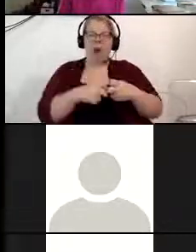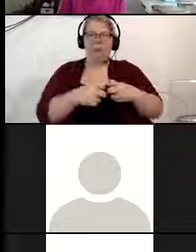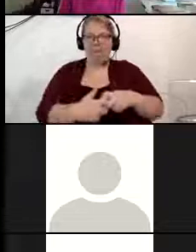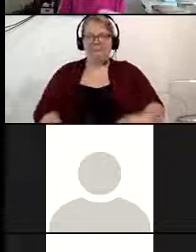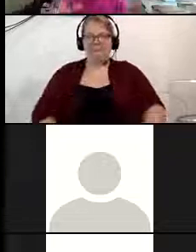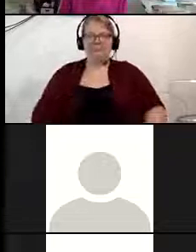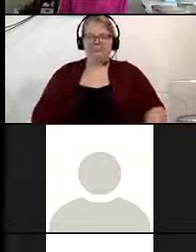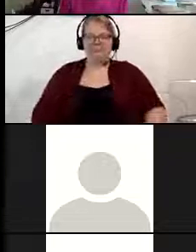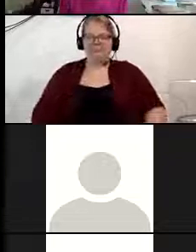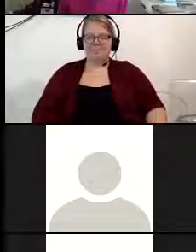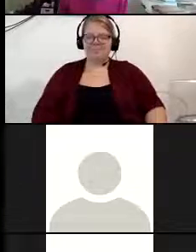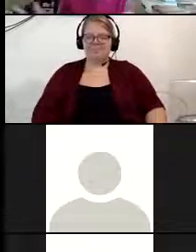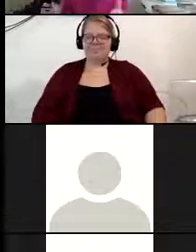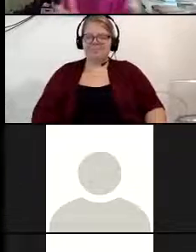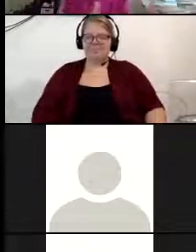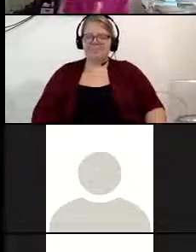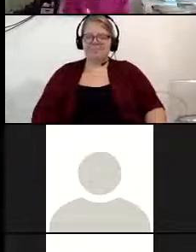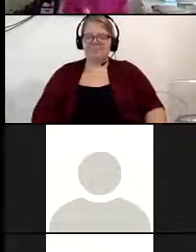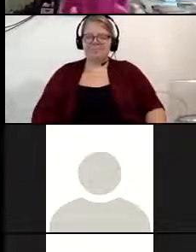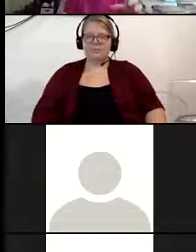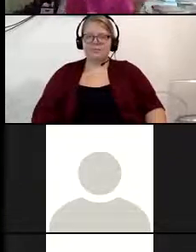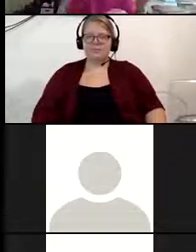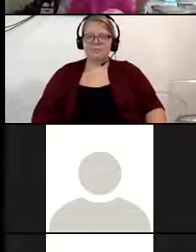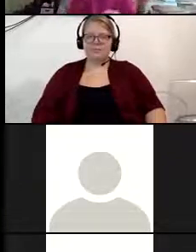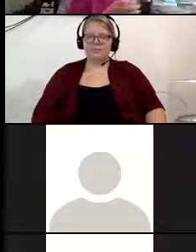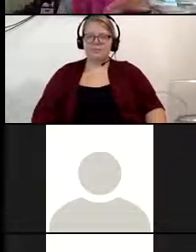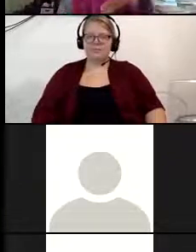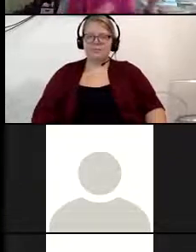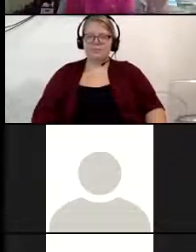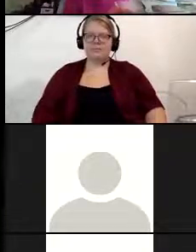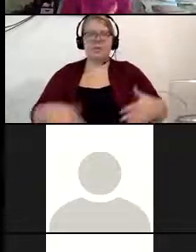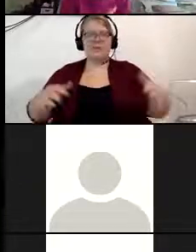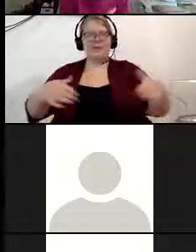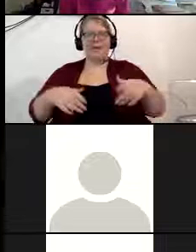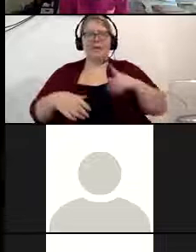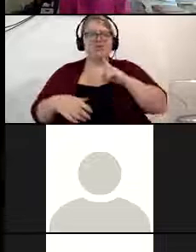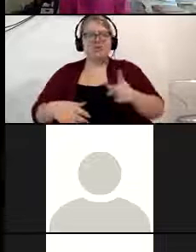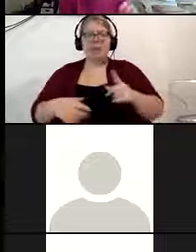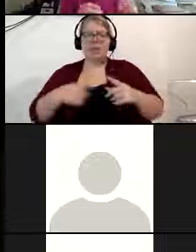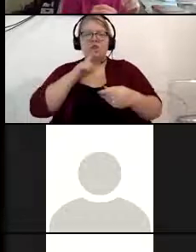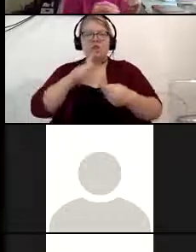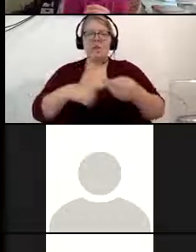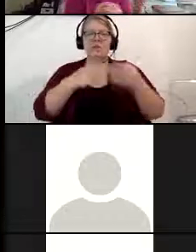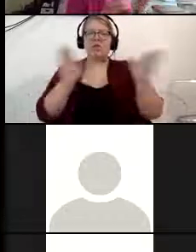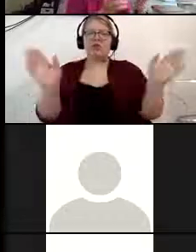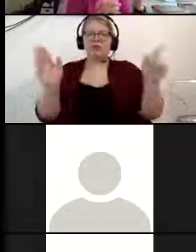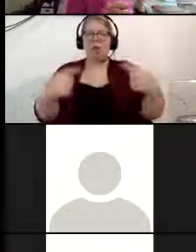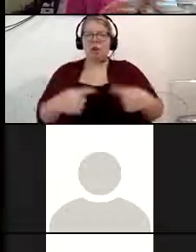really, to a large extent, looked at those general harms that I talked about,